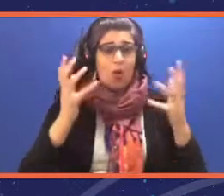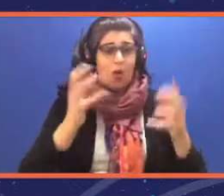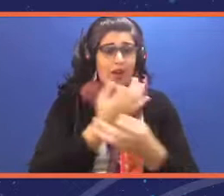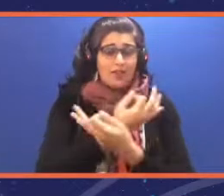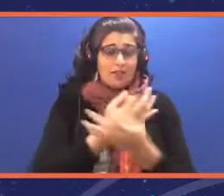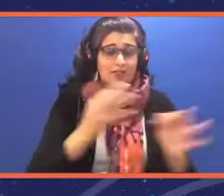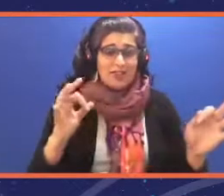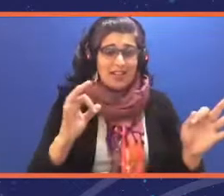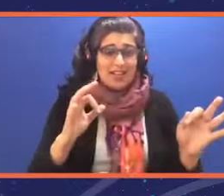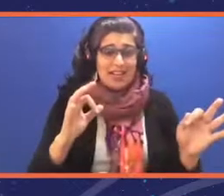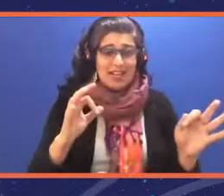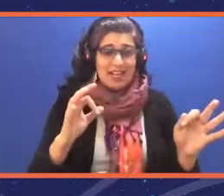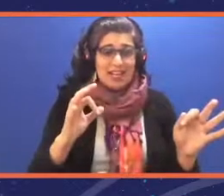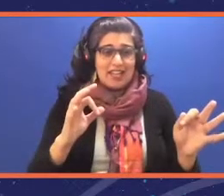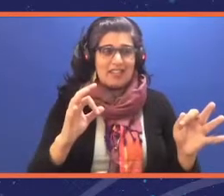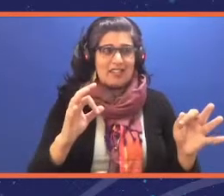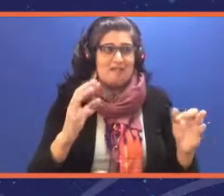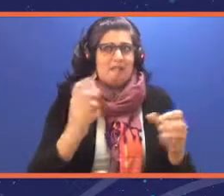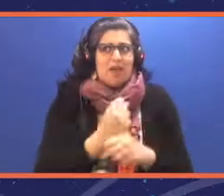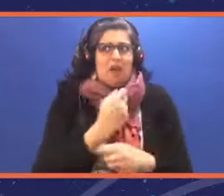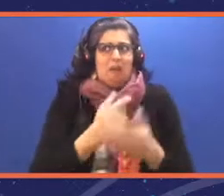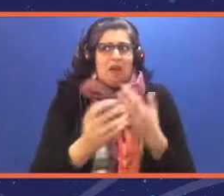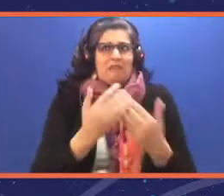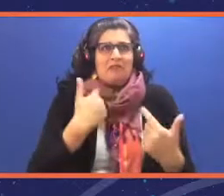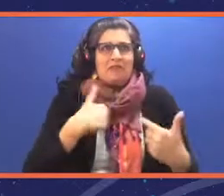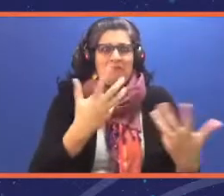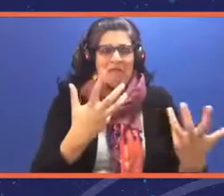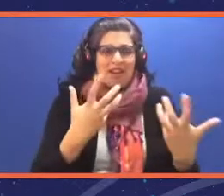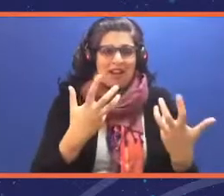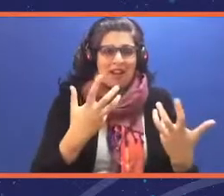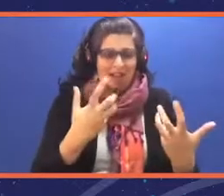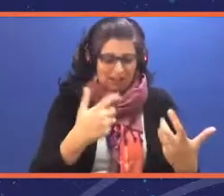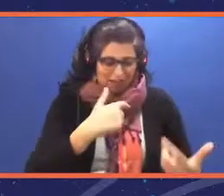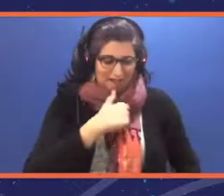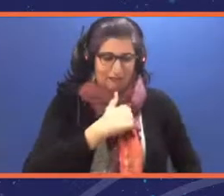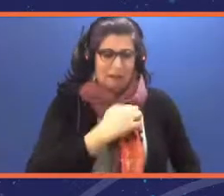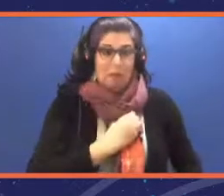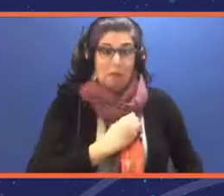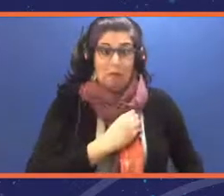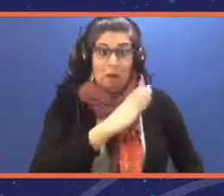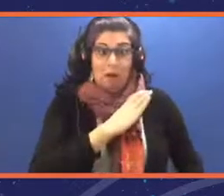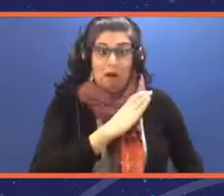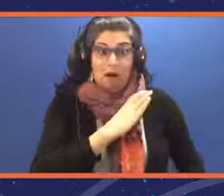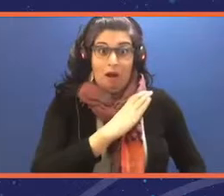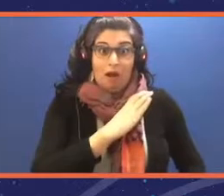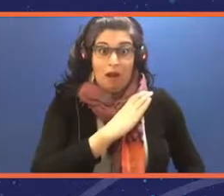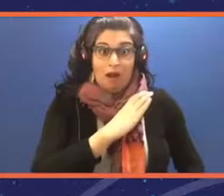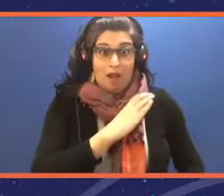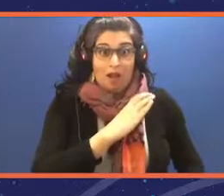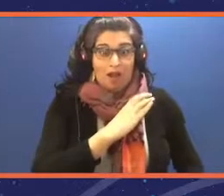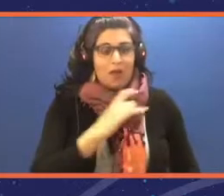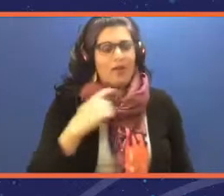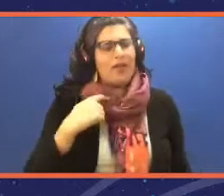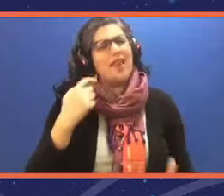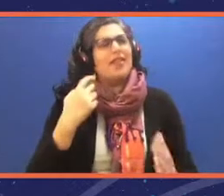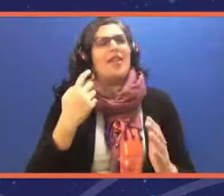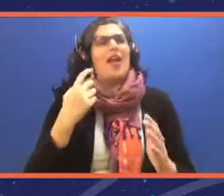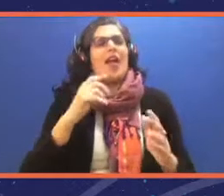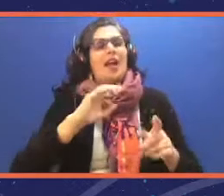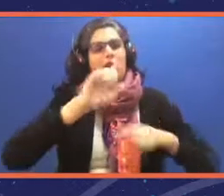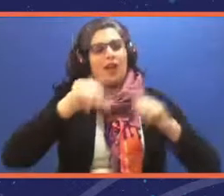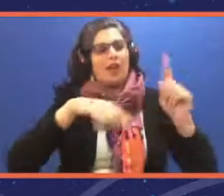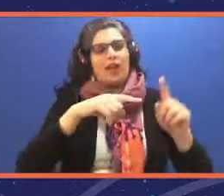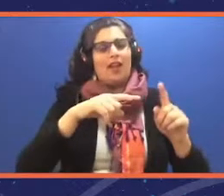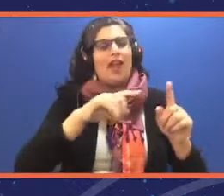were free just to make whatever we wanted. Something in me like kind of broke a little bit, because I was like, I went into it like, okay, this is going to be like a normal design